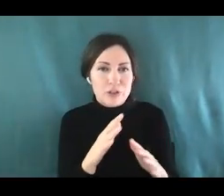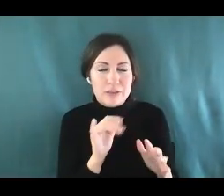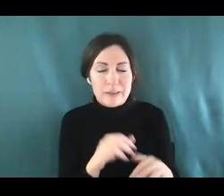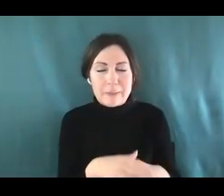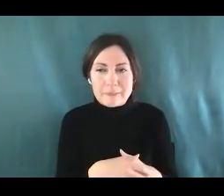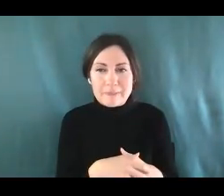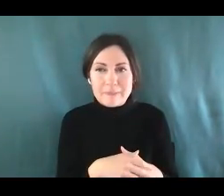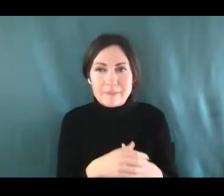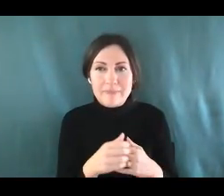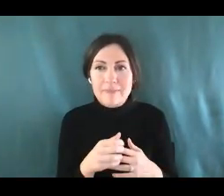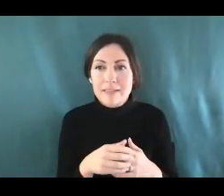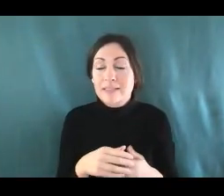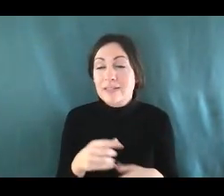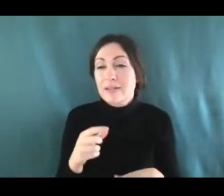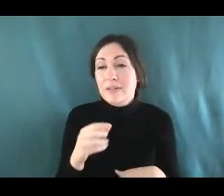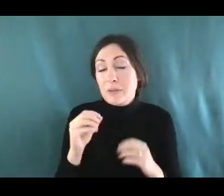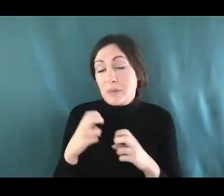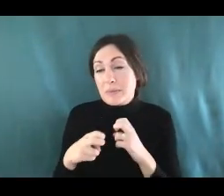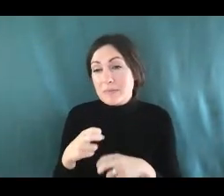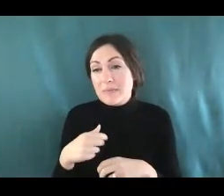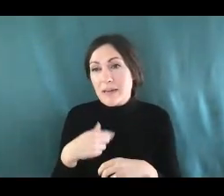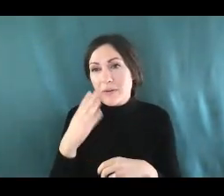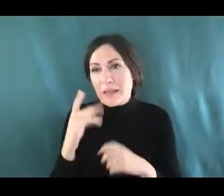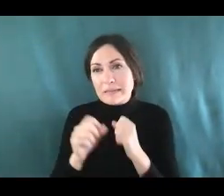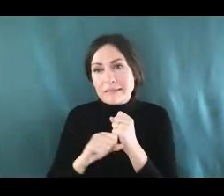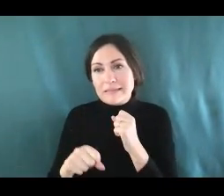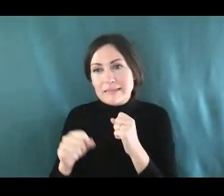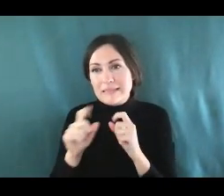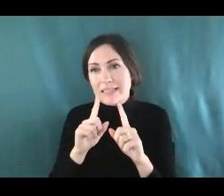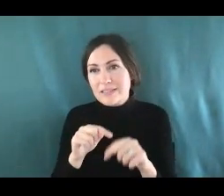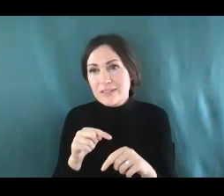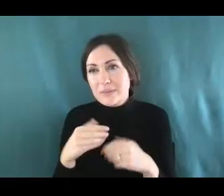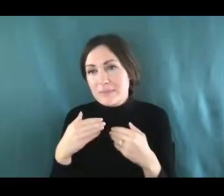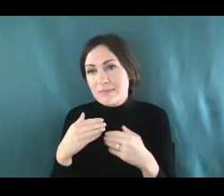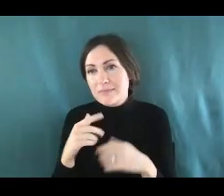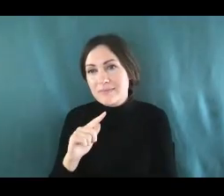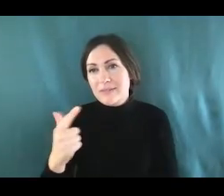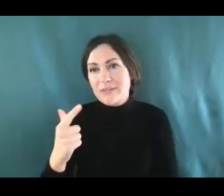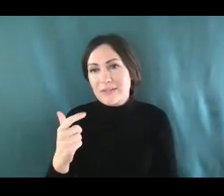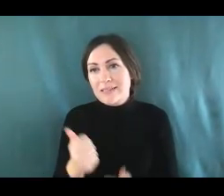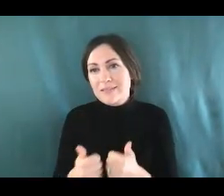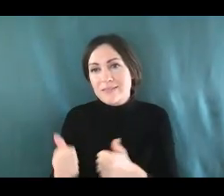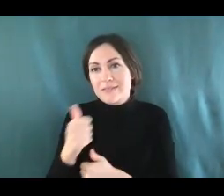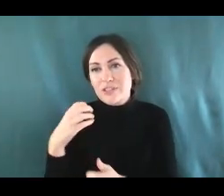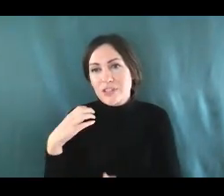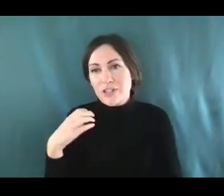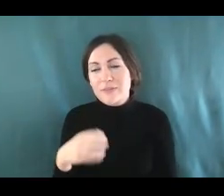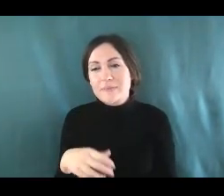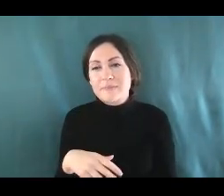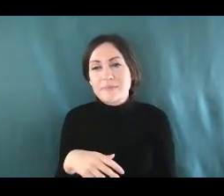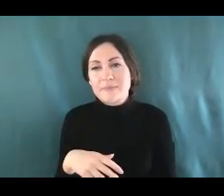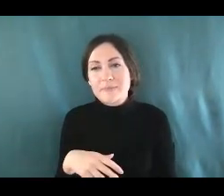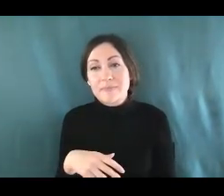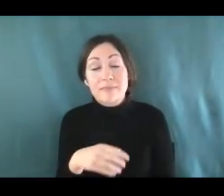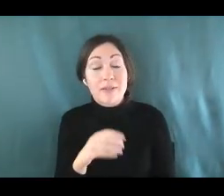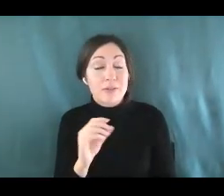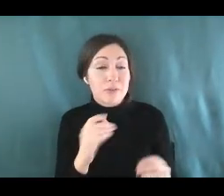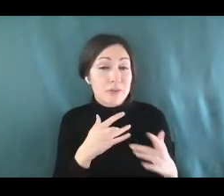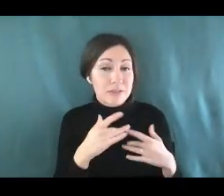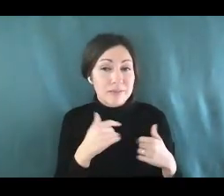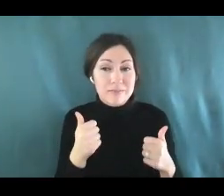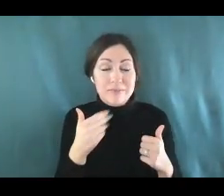I know that was a long answer, so I'll turn it back to you, Chair, and Ms. Dort. No worries, no worries. Thank you so